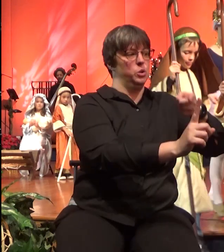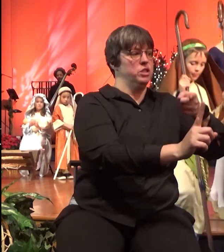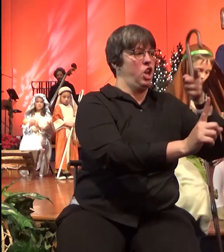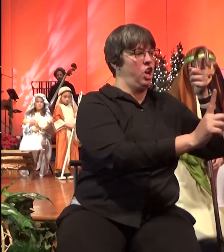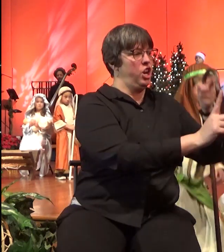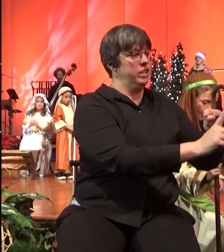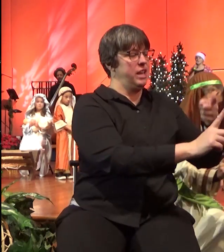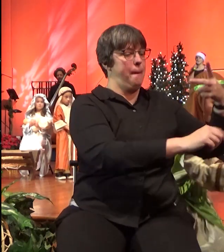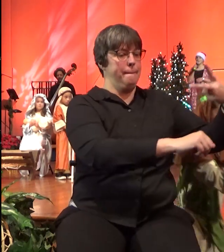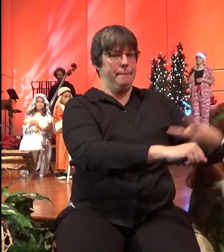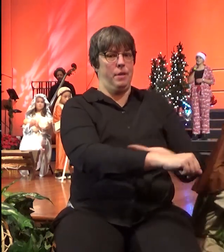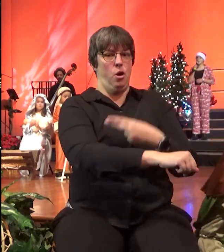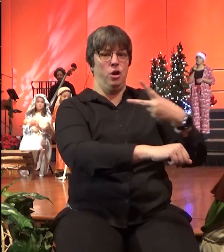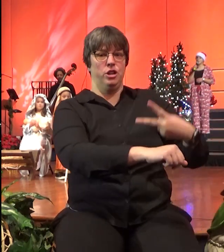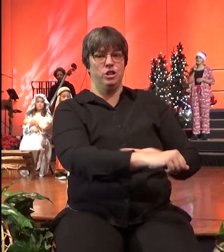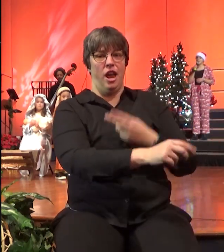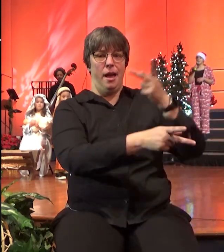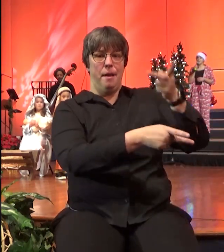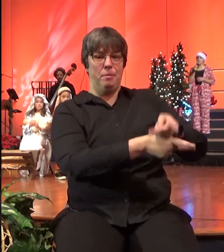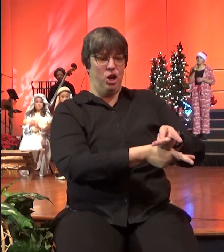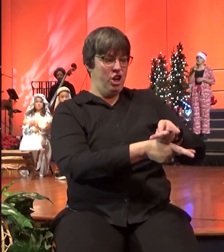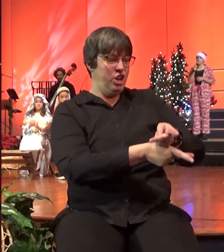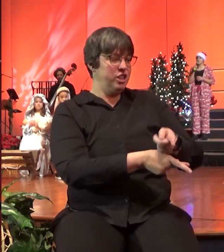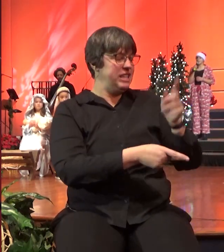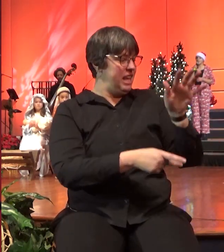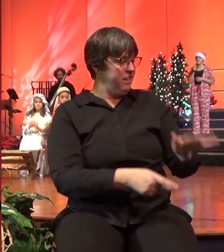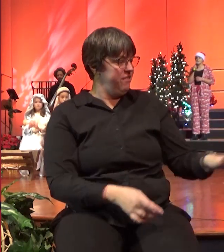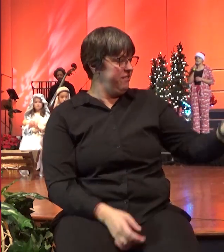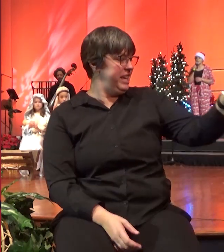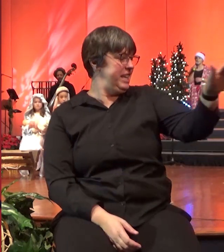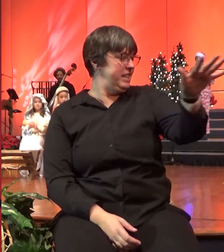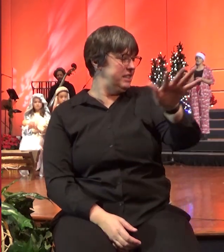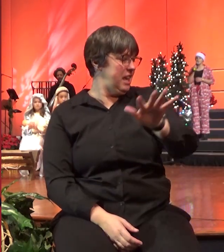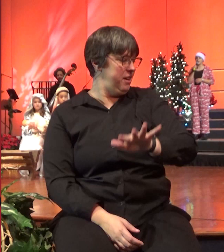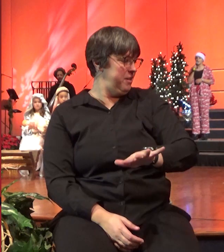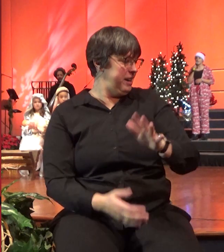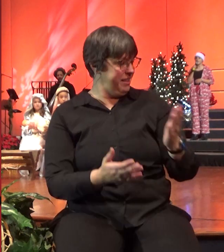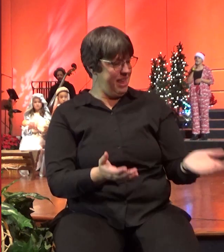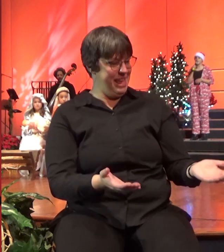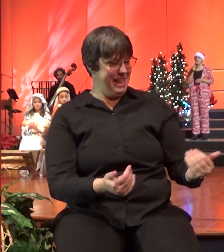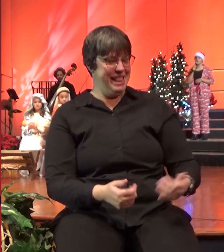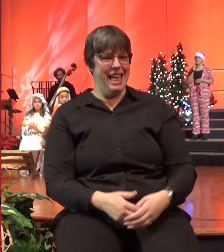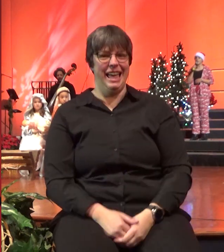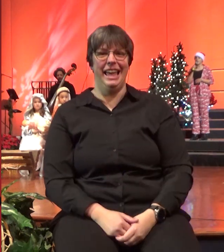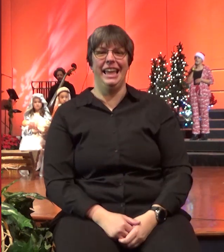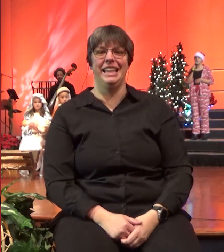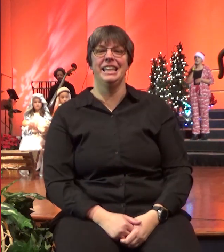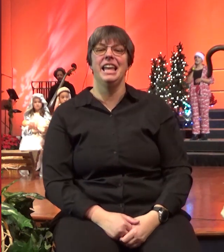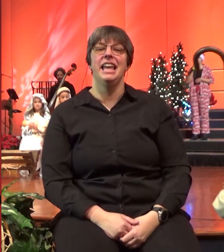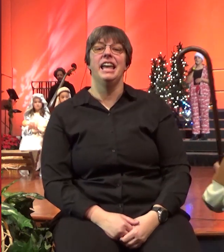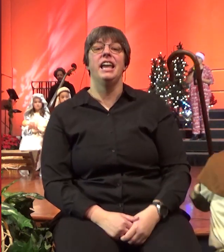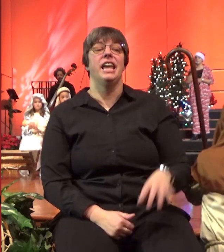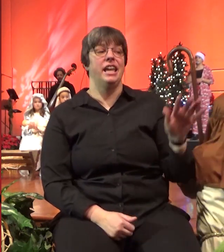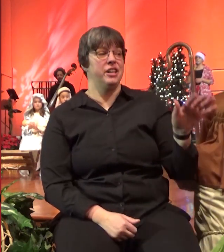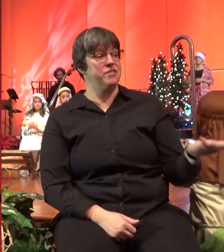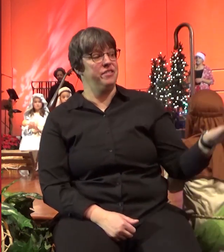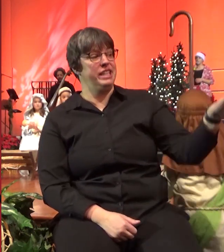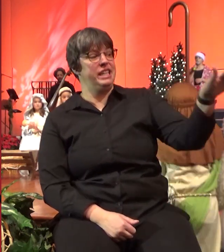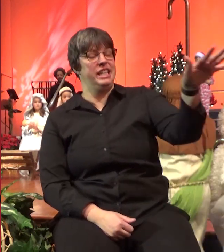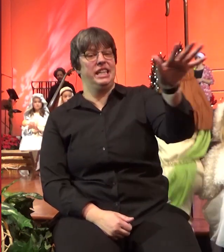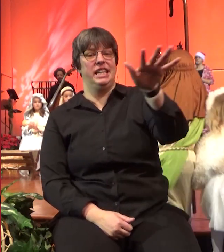to certain poor shepherds in fields where they lay,